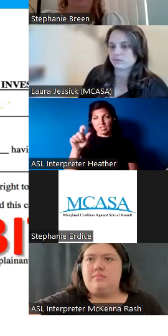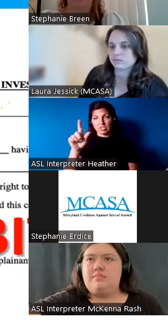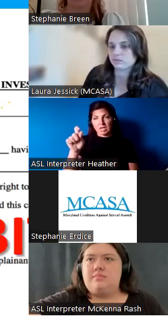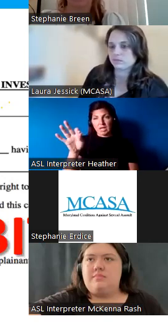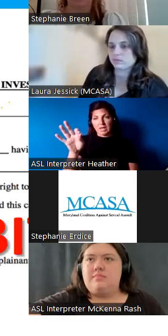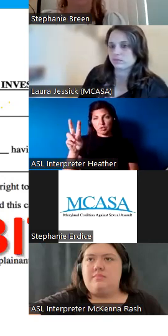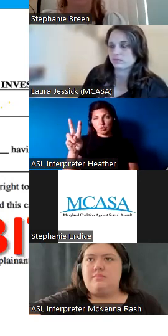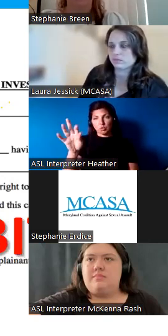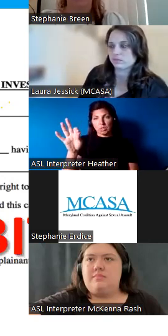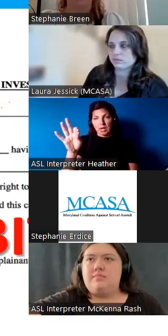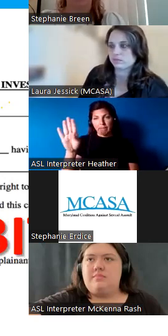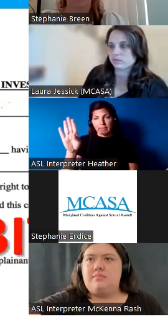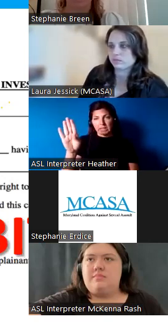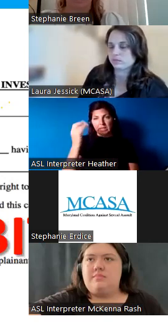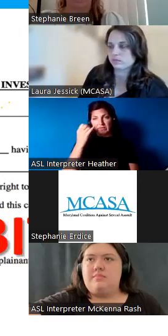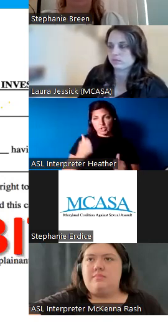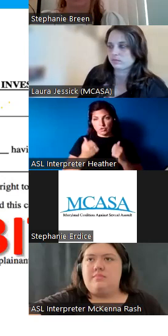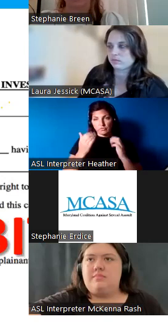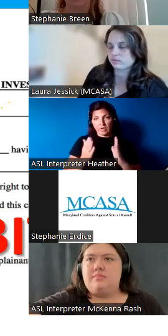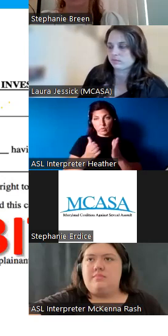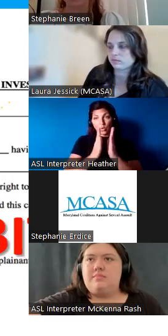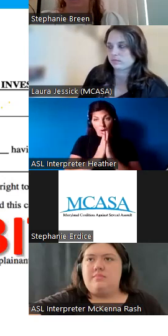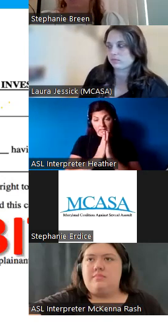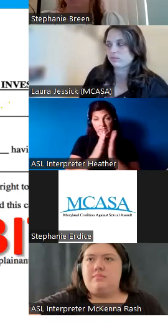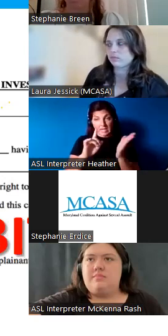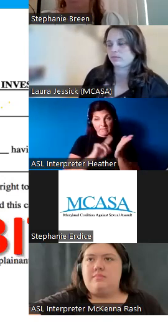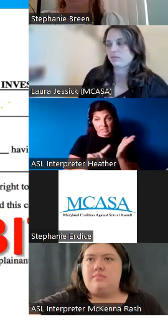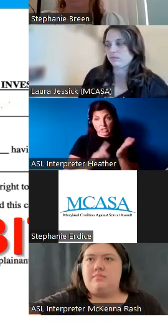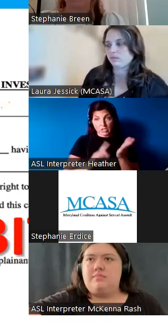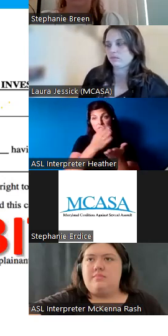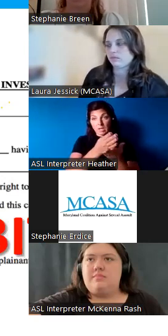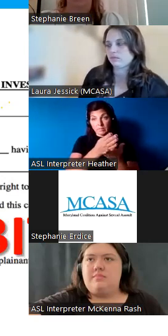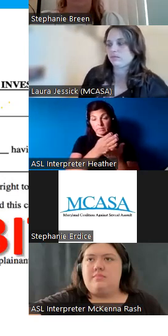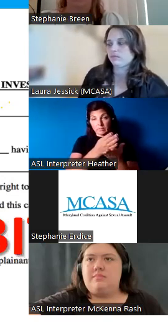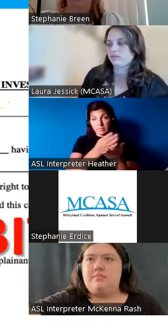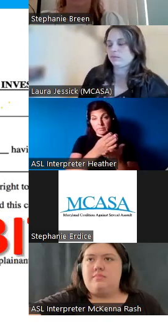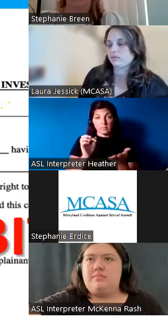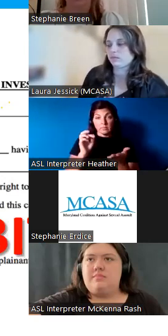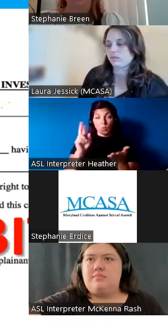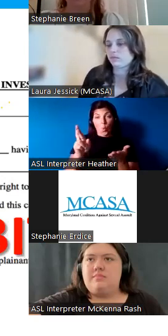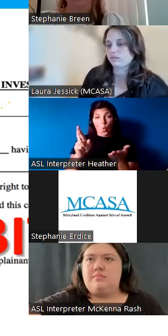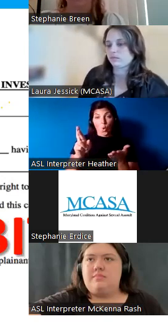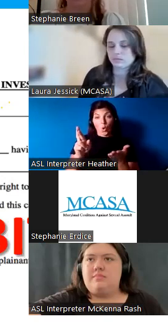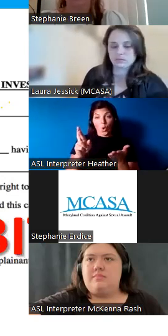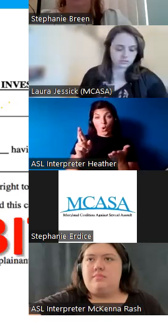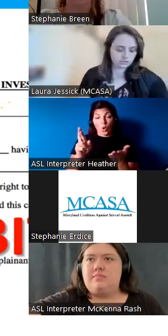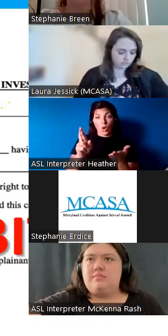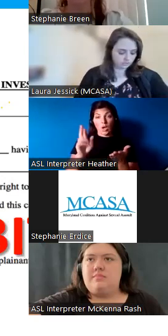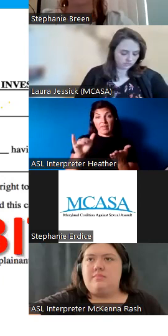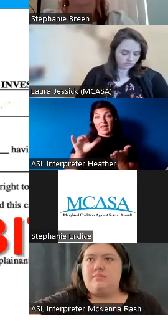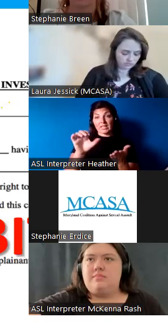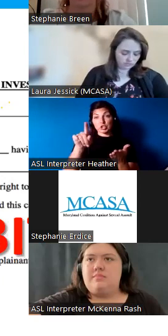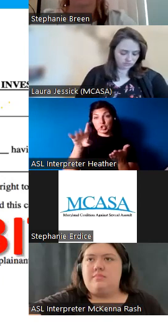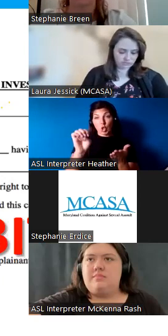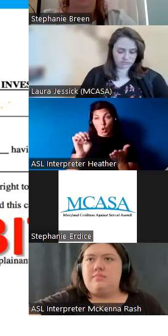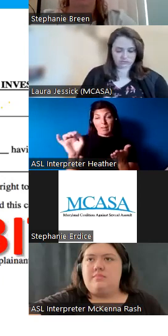11-929B. If a survivor requests that an investigation stop or that the scope of the investigation be limited, such